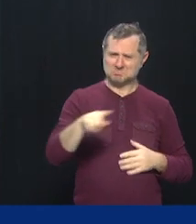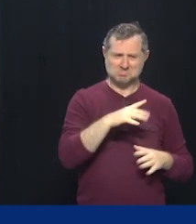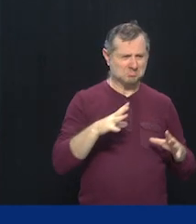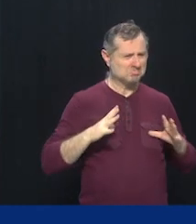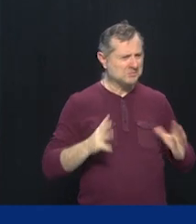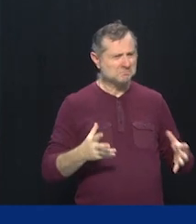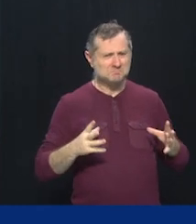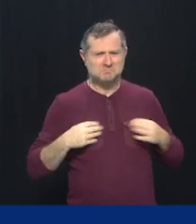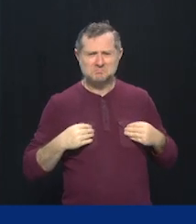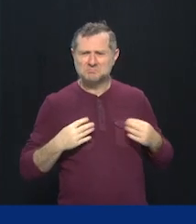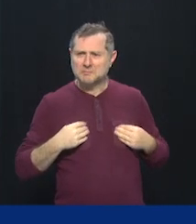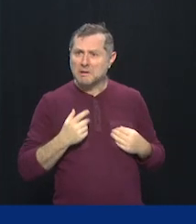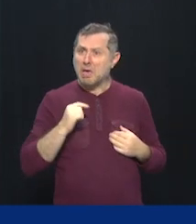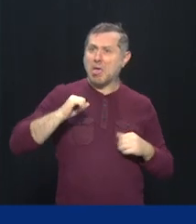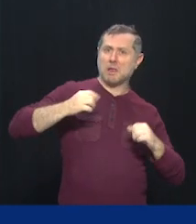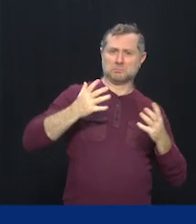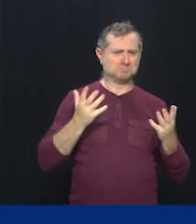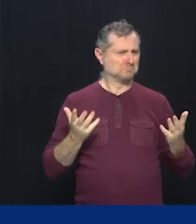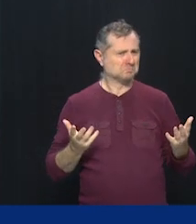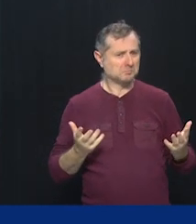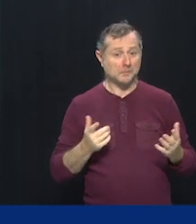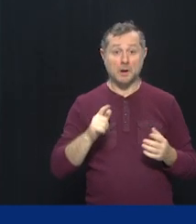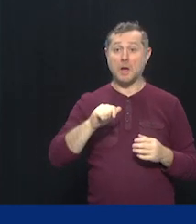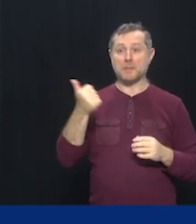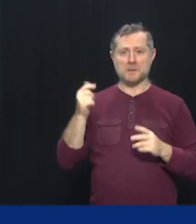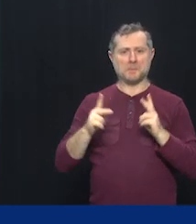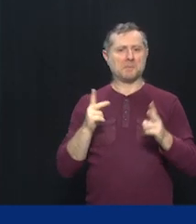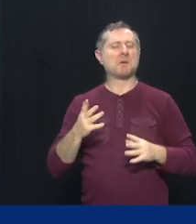not. I assure you that I've heard that it's not.